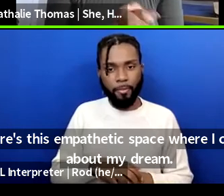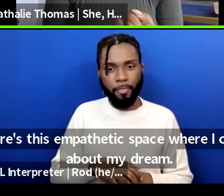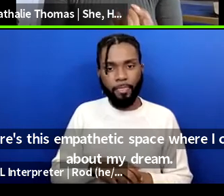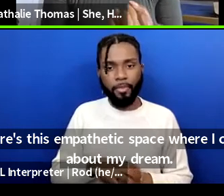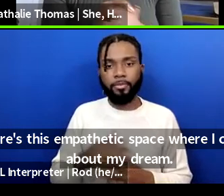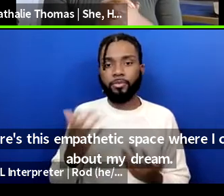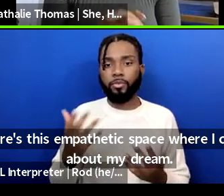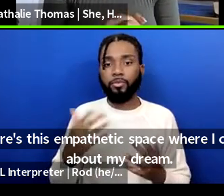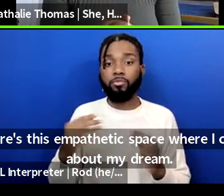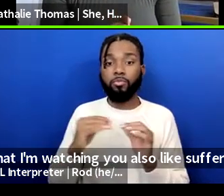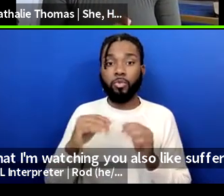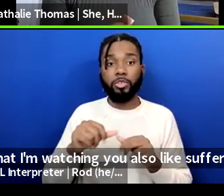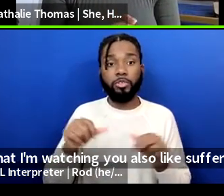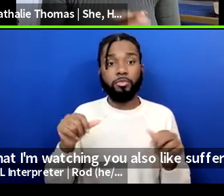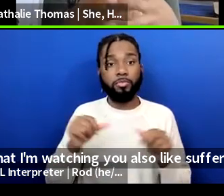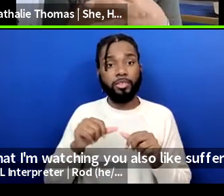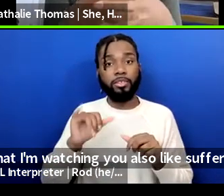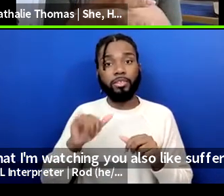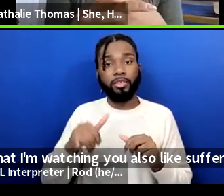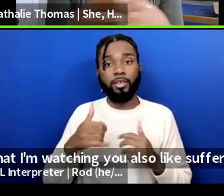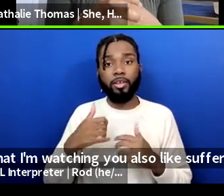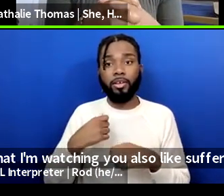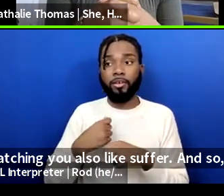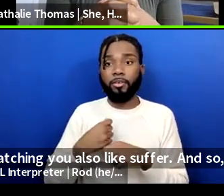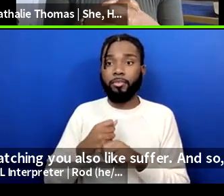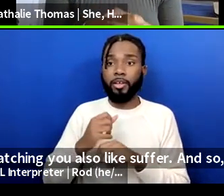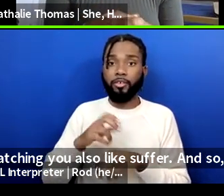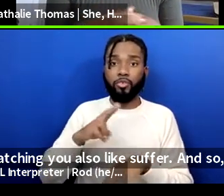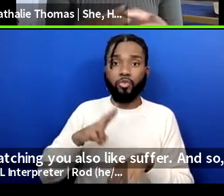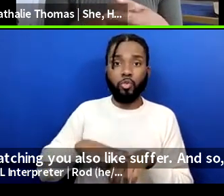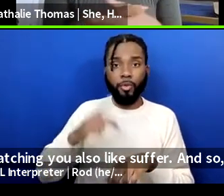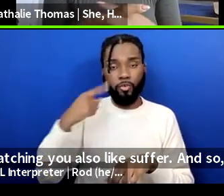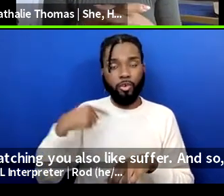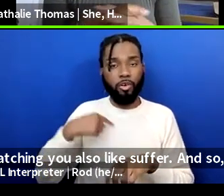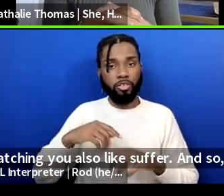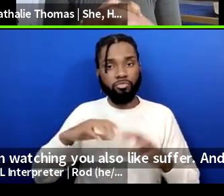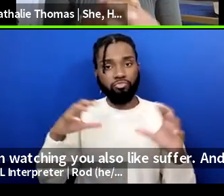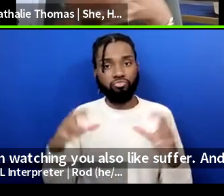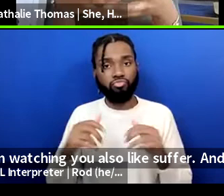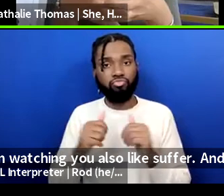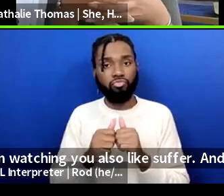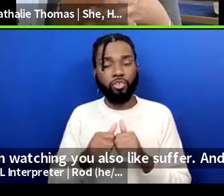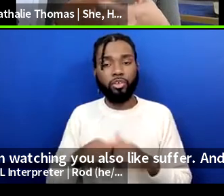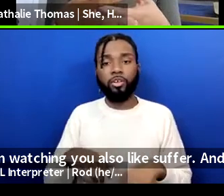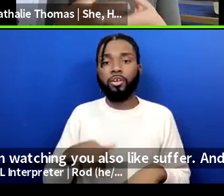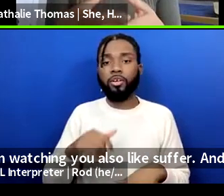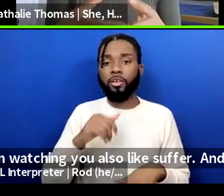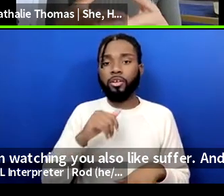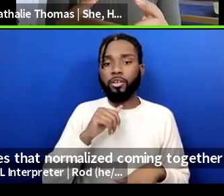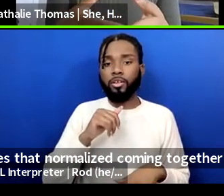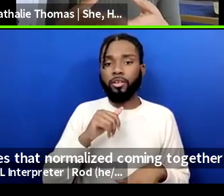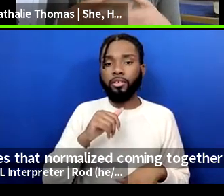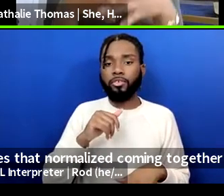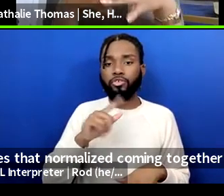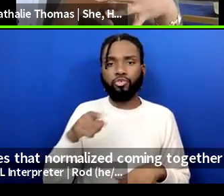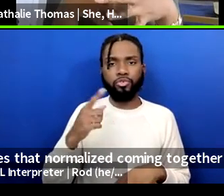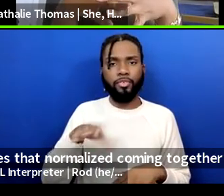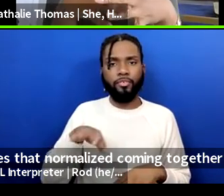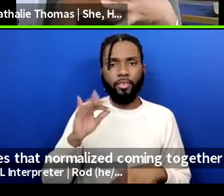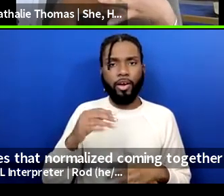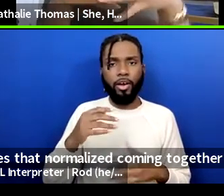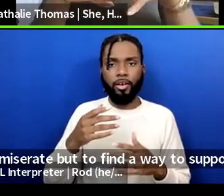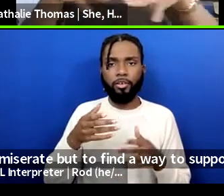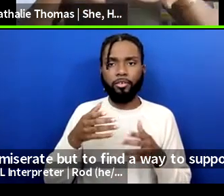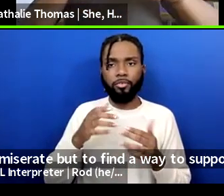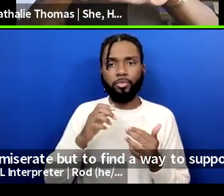more spaces that normalize coming together to not commiserate, but to find a way to support and